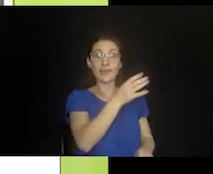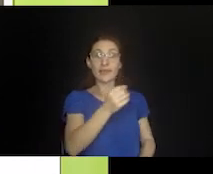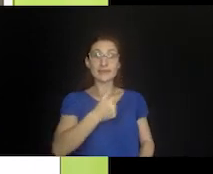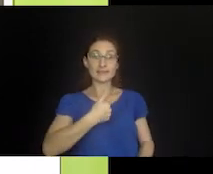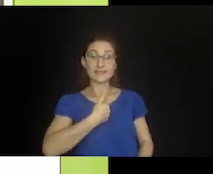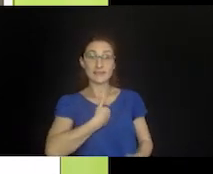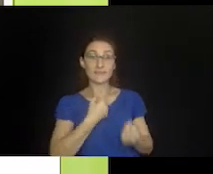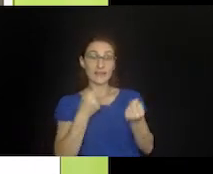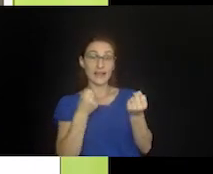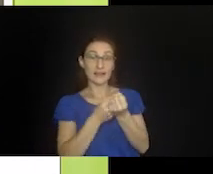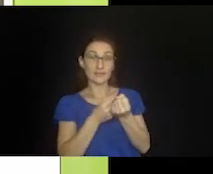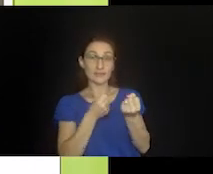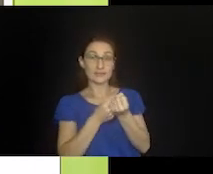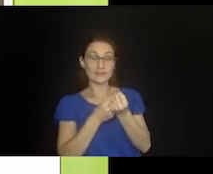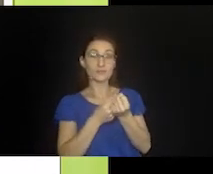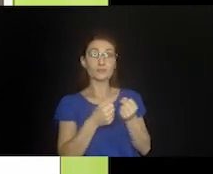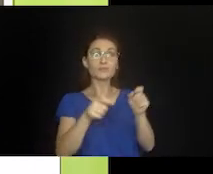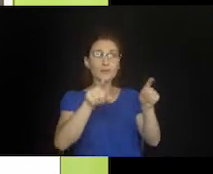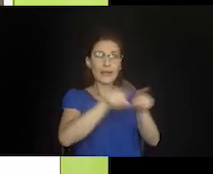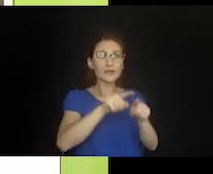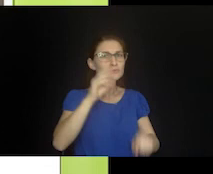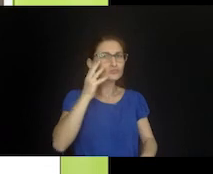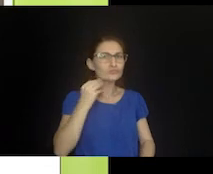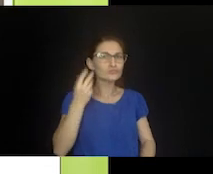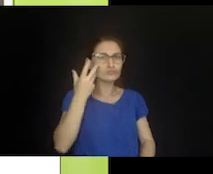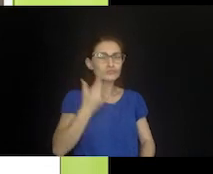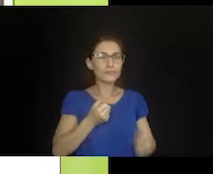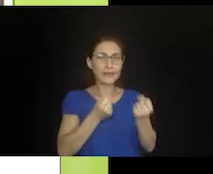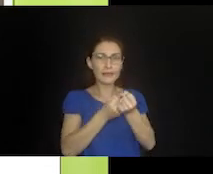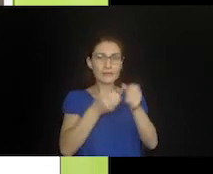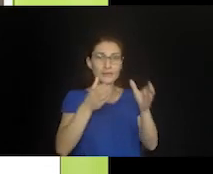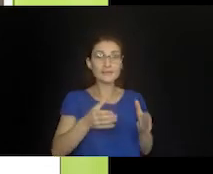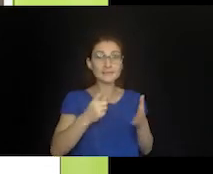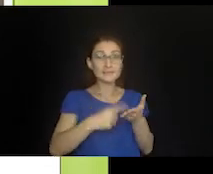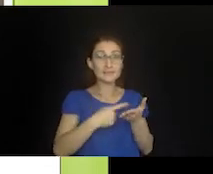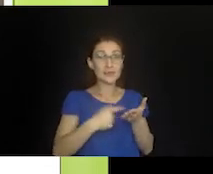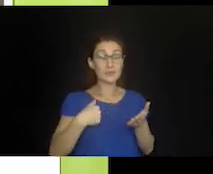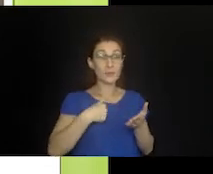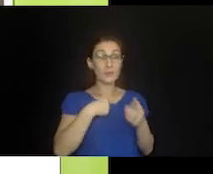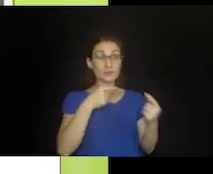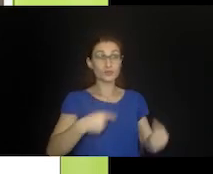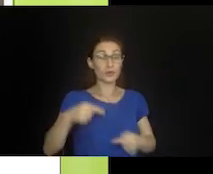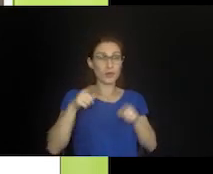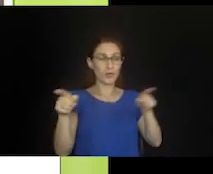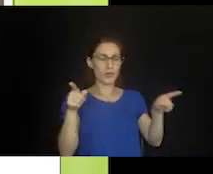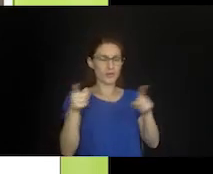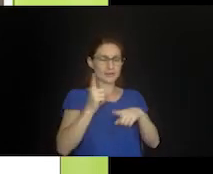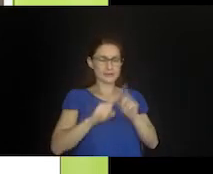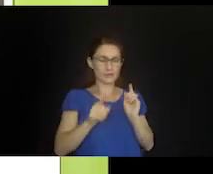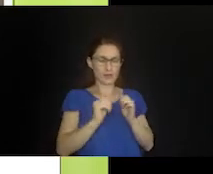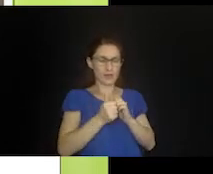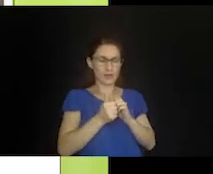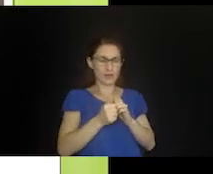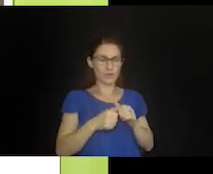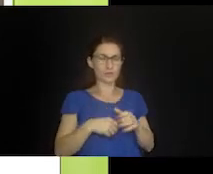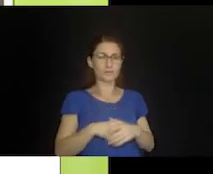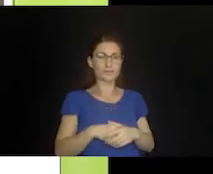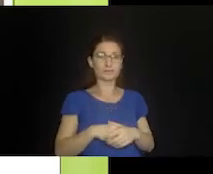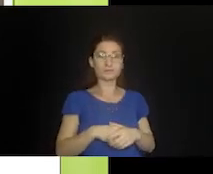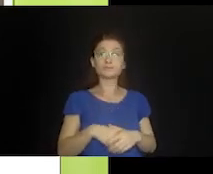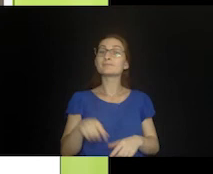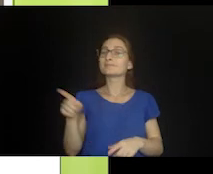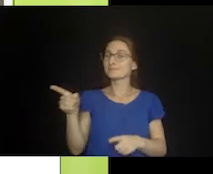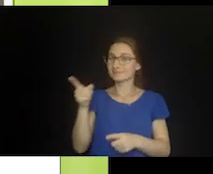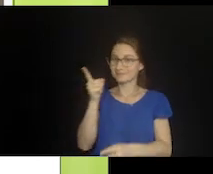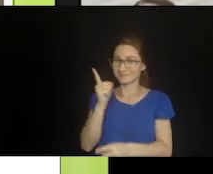between advocacy and self-advocacy, because I know even as seasoned advocates, we sometimes have issues with